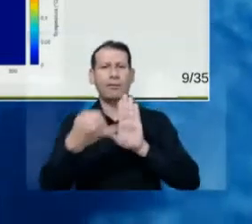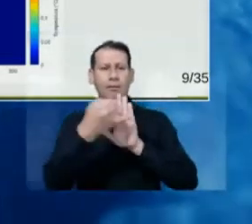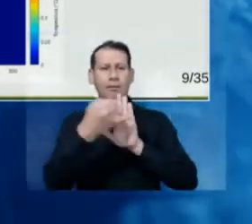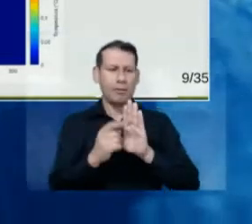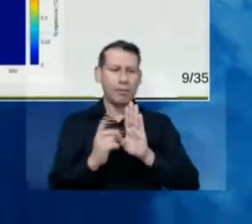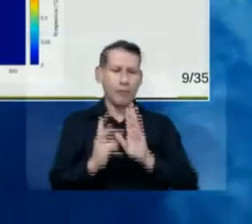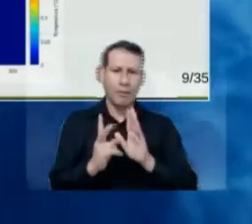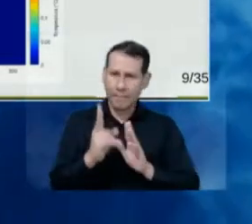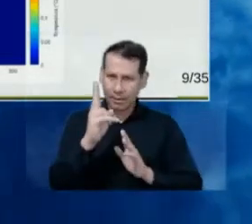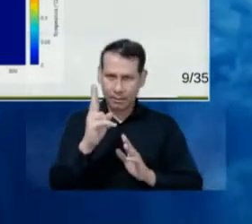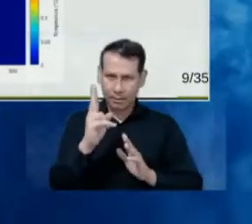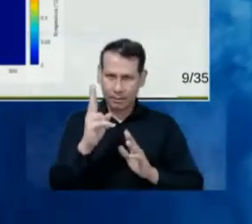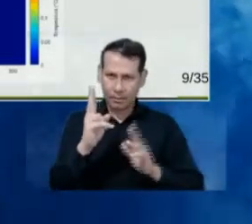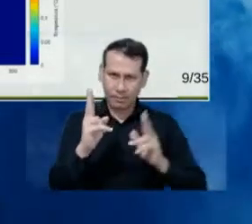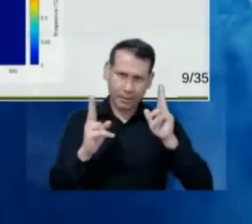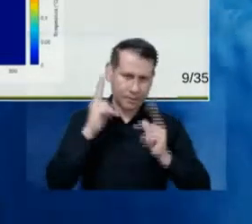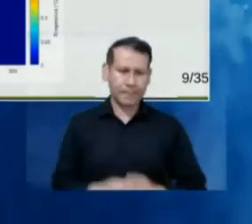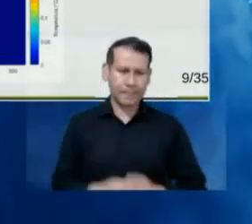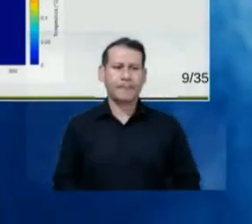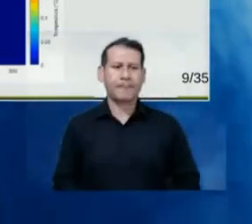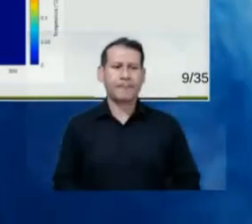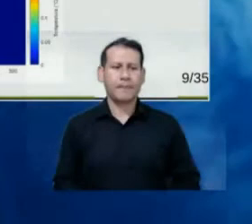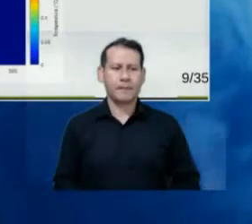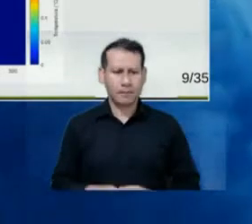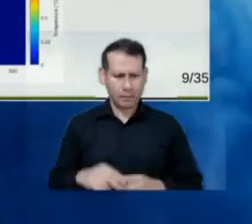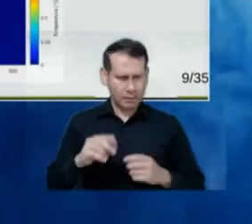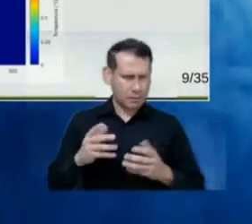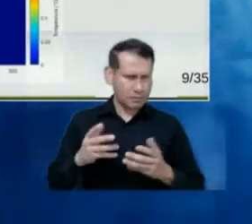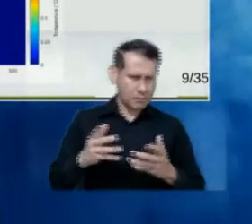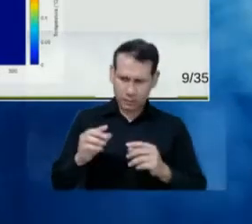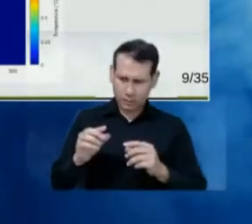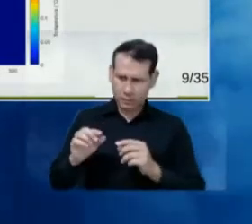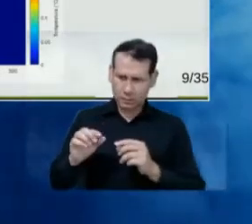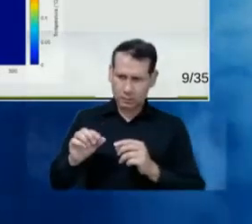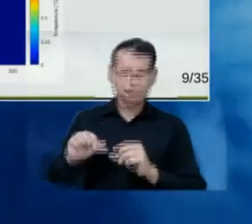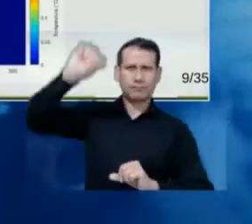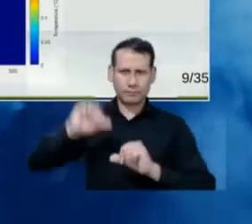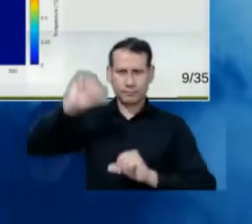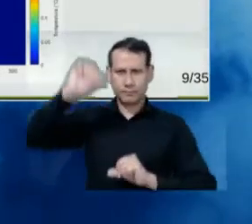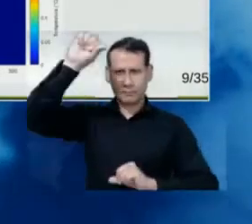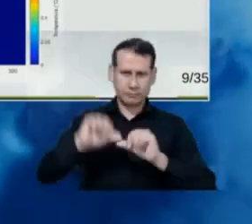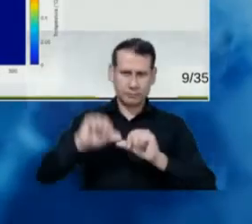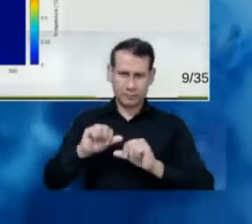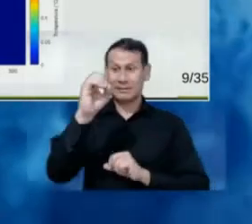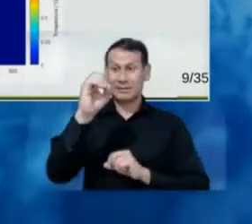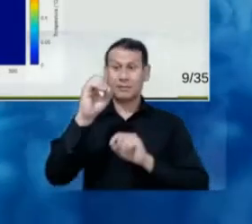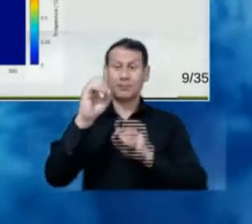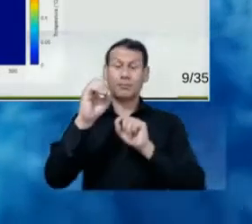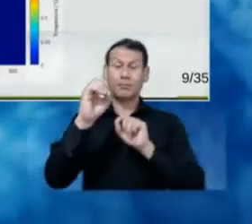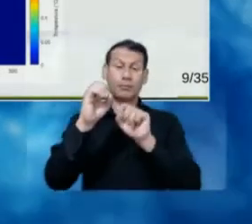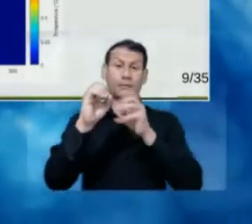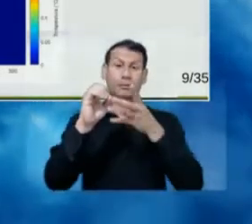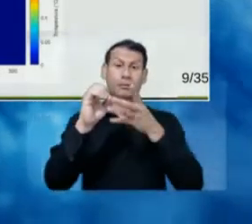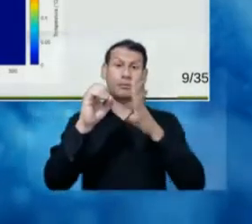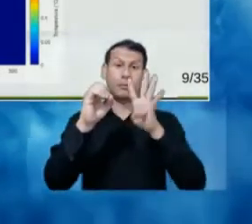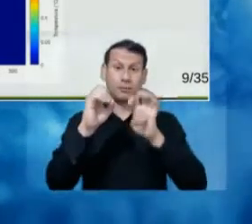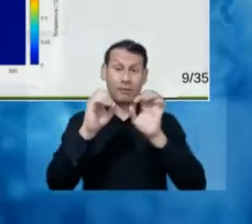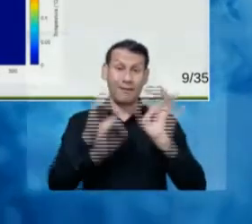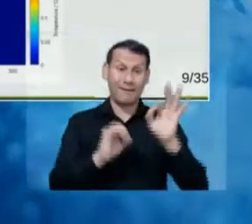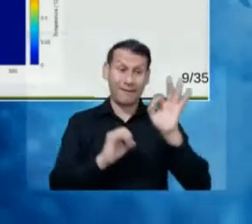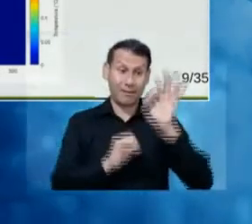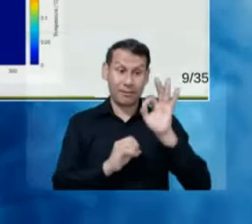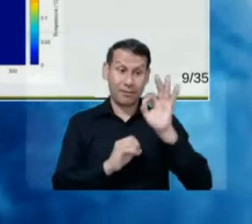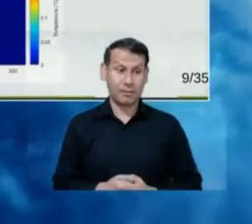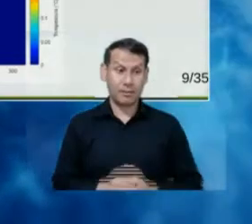plants, the phase heat that we're talking about, the maximum levels of 0.19 degrees Celsius. And